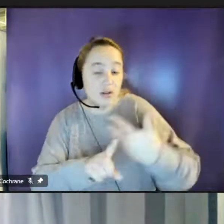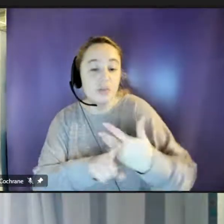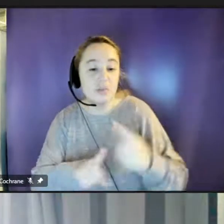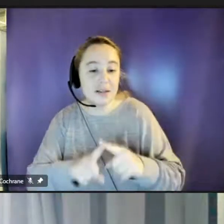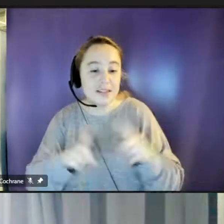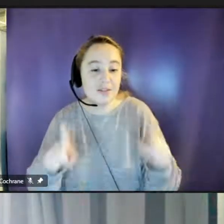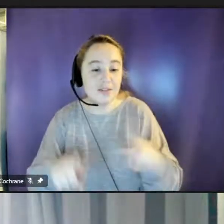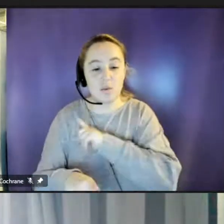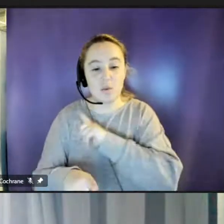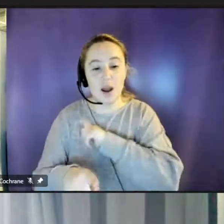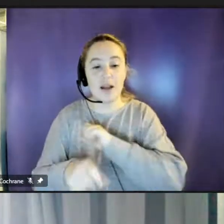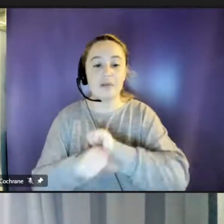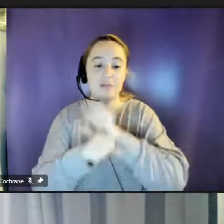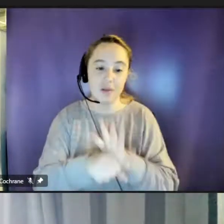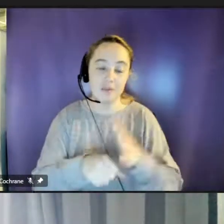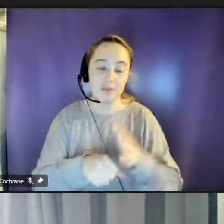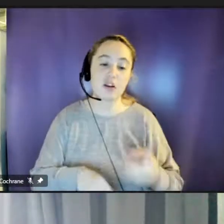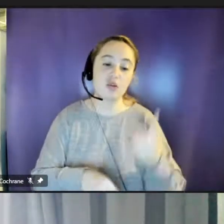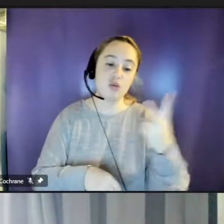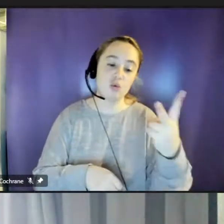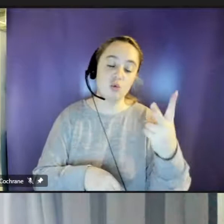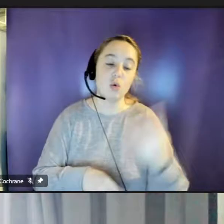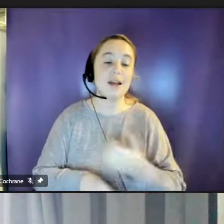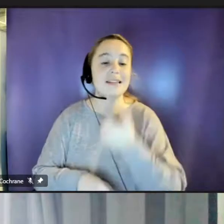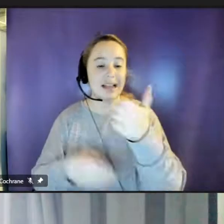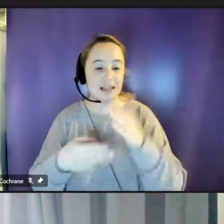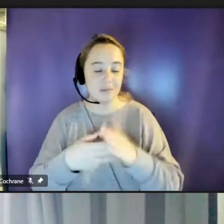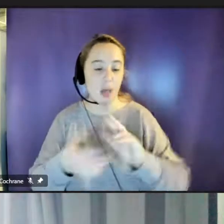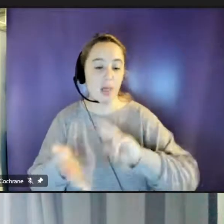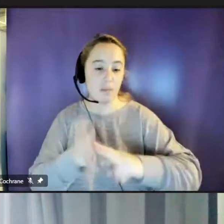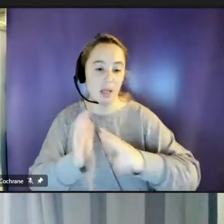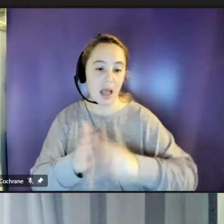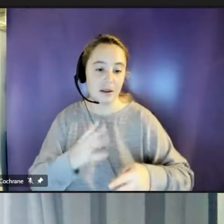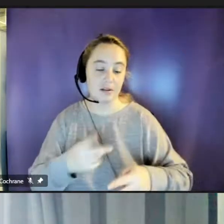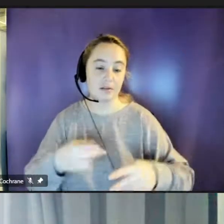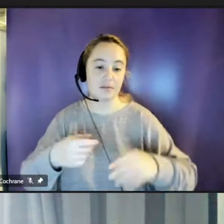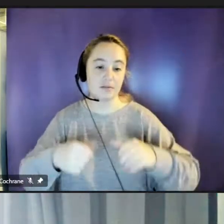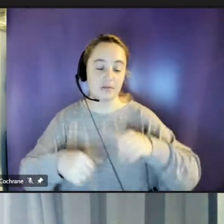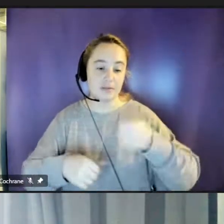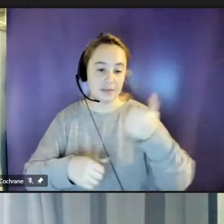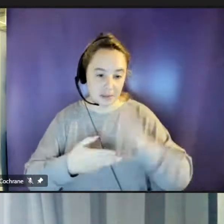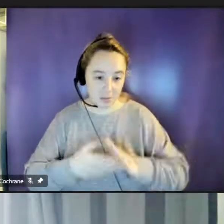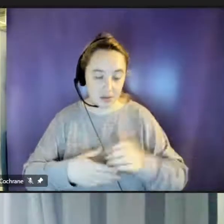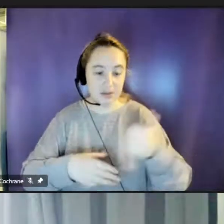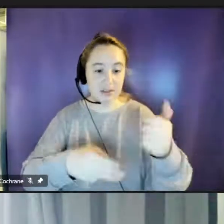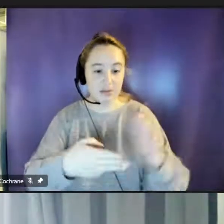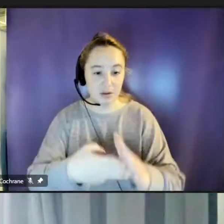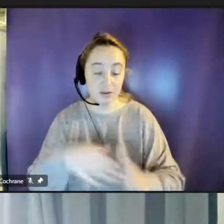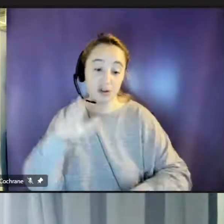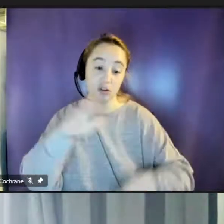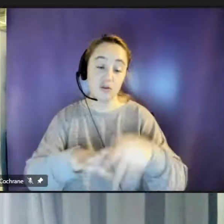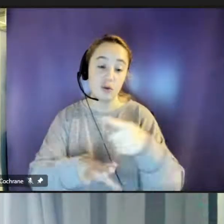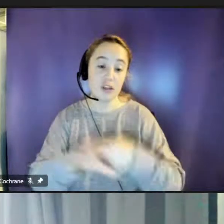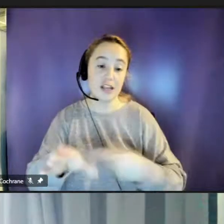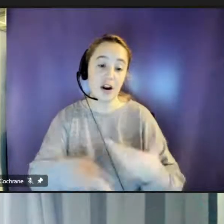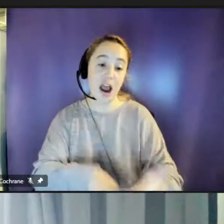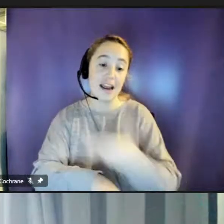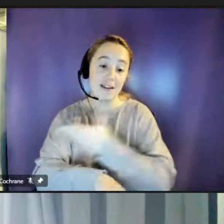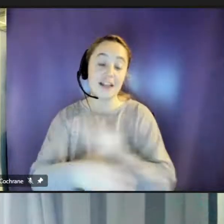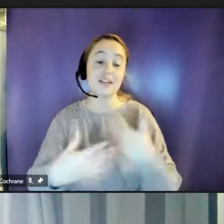We've gone with 2 6-monthly plans each year because it's been quite difficult to plan a full year in